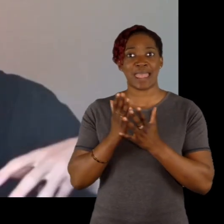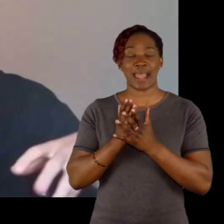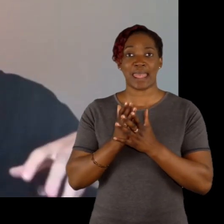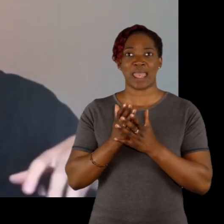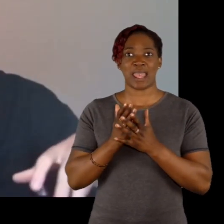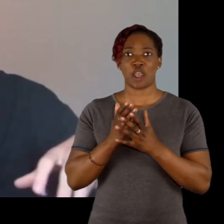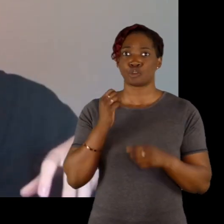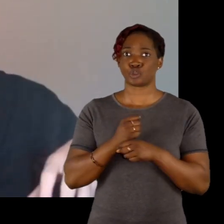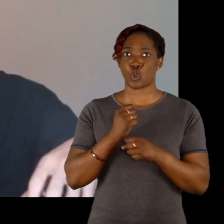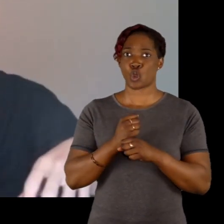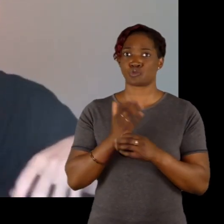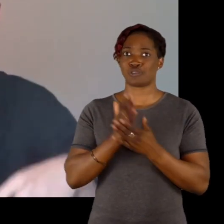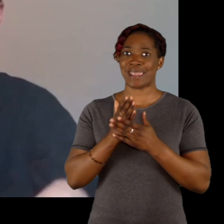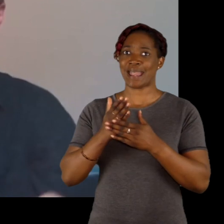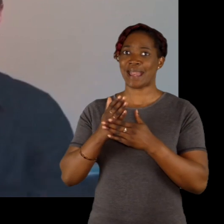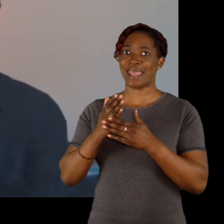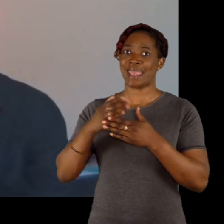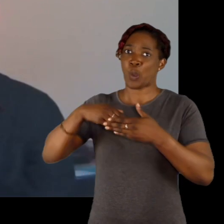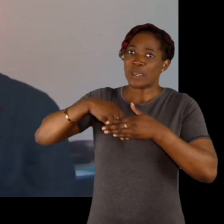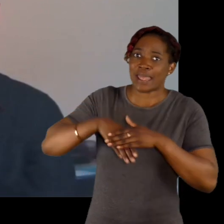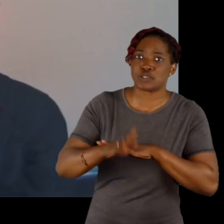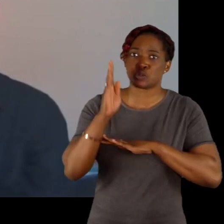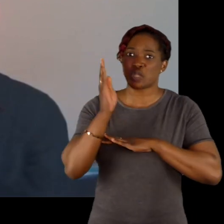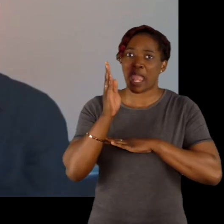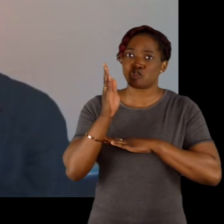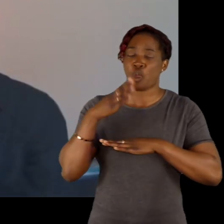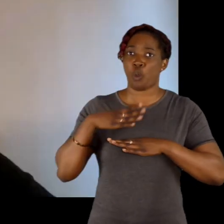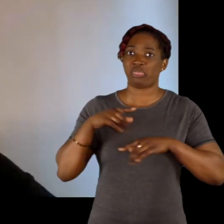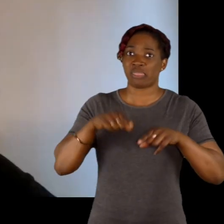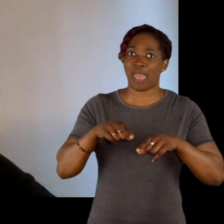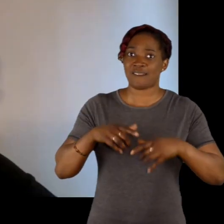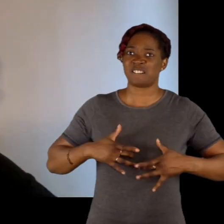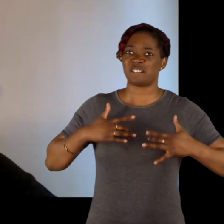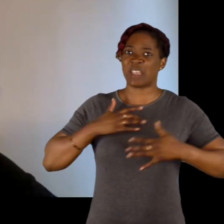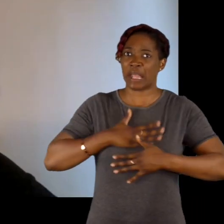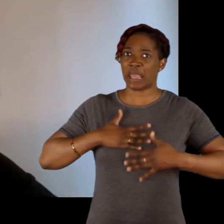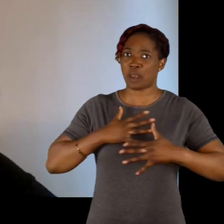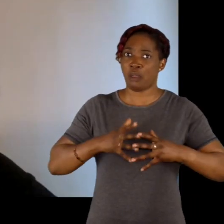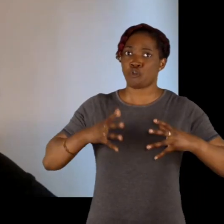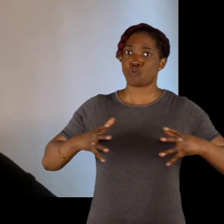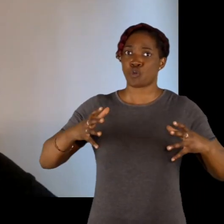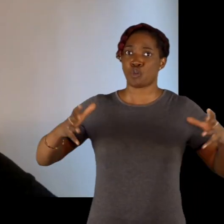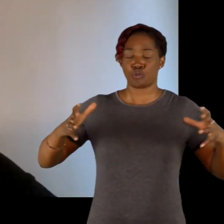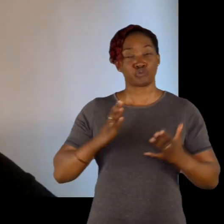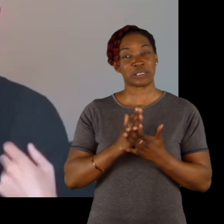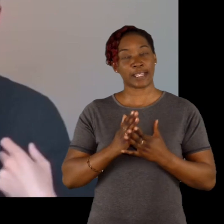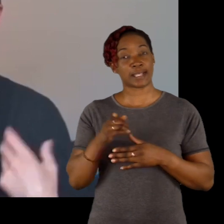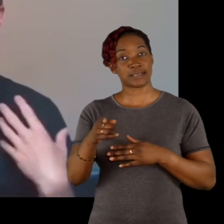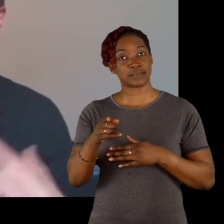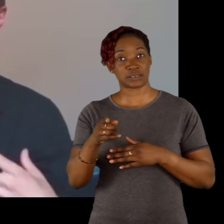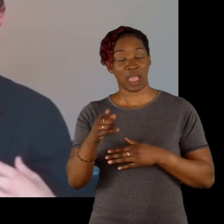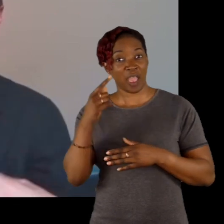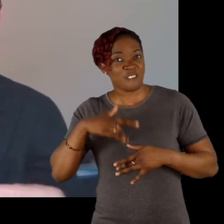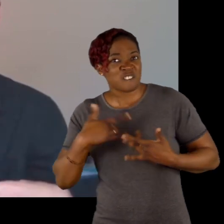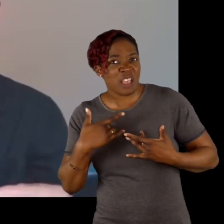sense that George is pushing further and further into danger, like you were saying. And it's as though he sets out a little bit like